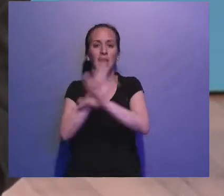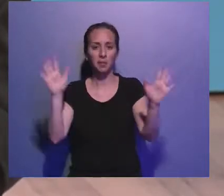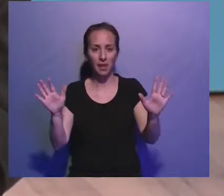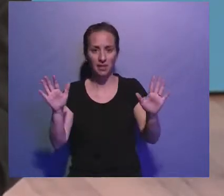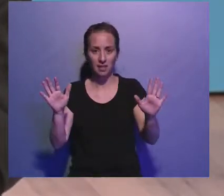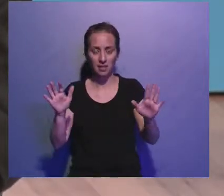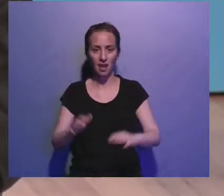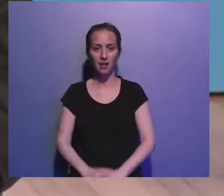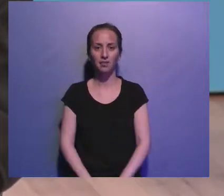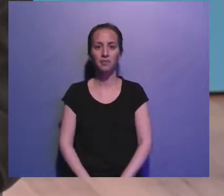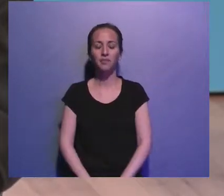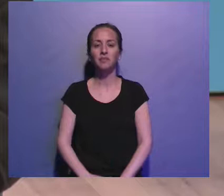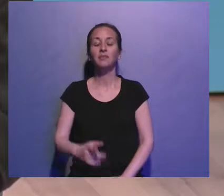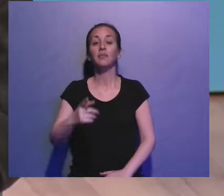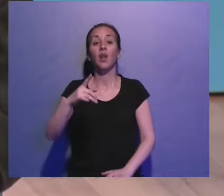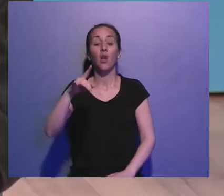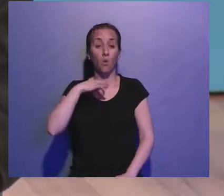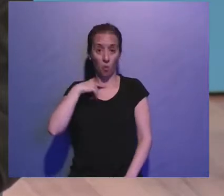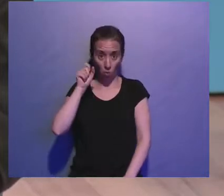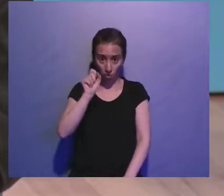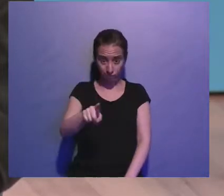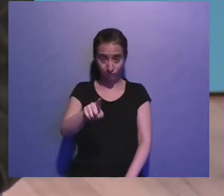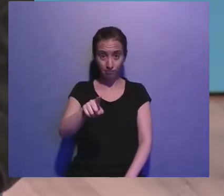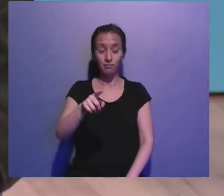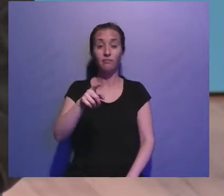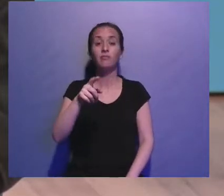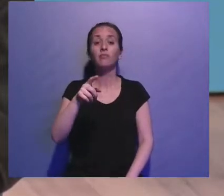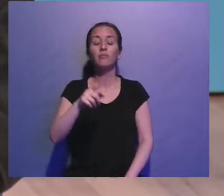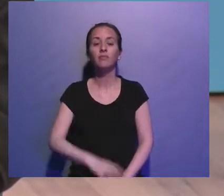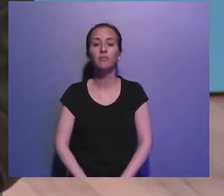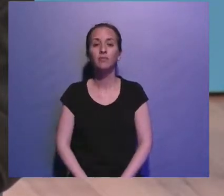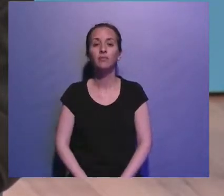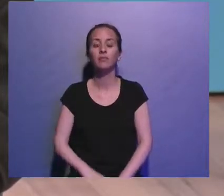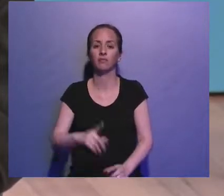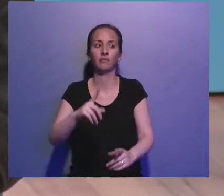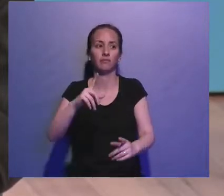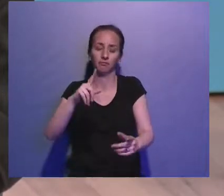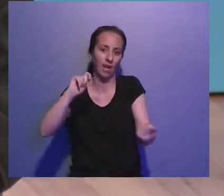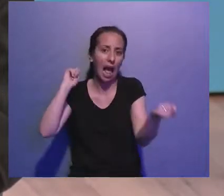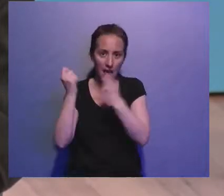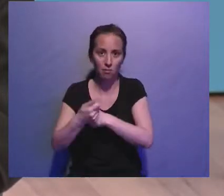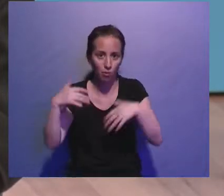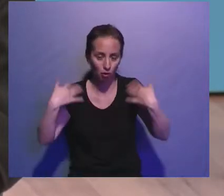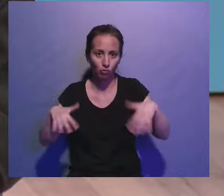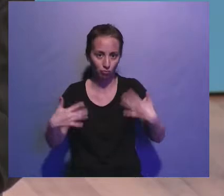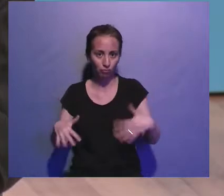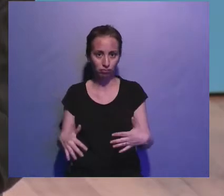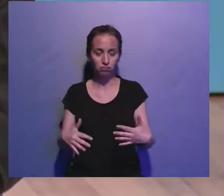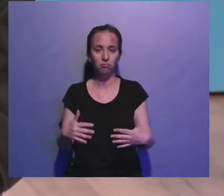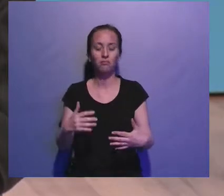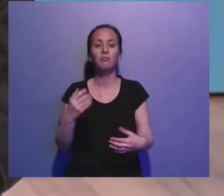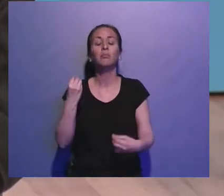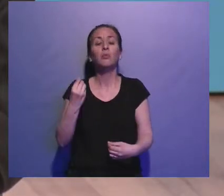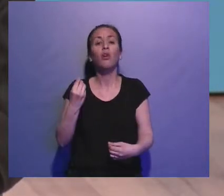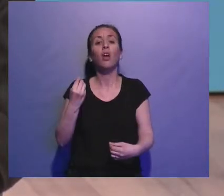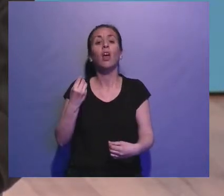the duty to active transparency. This brought about a